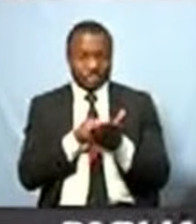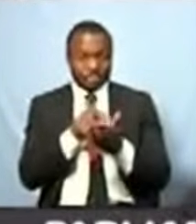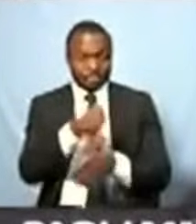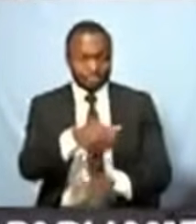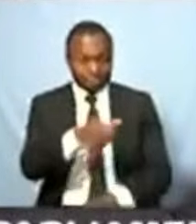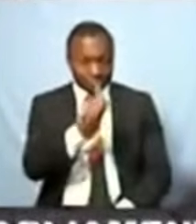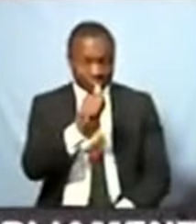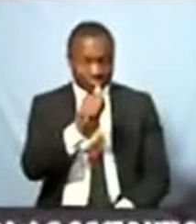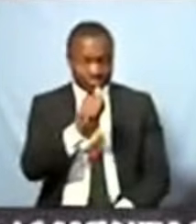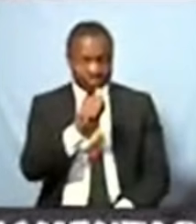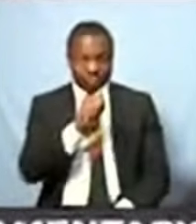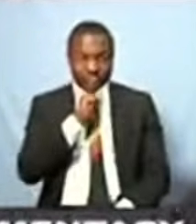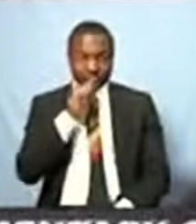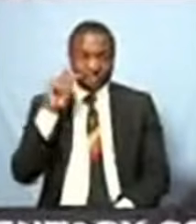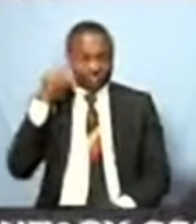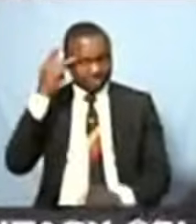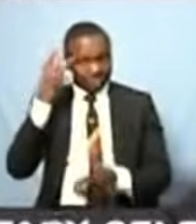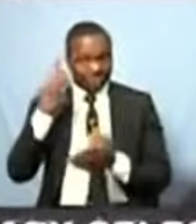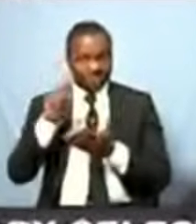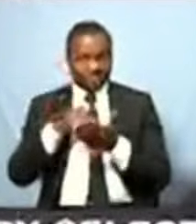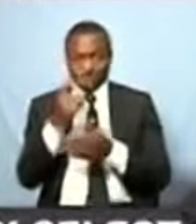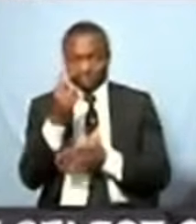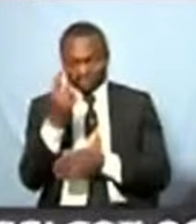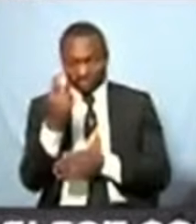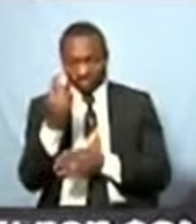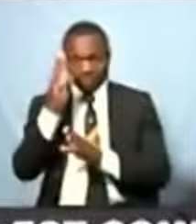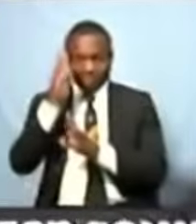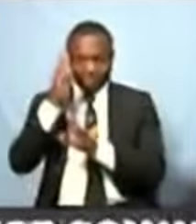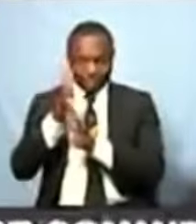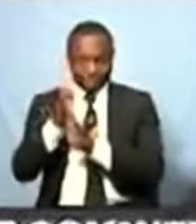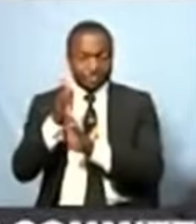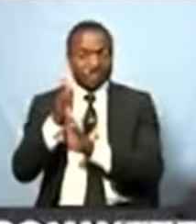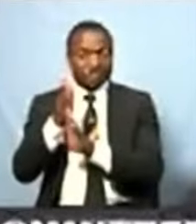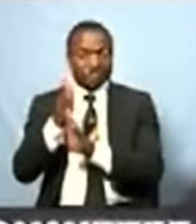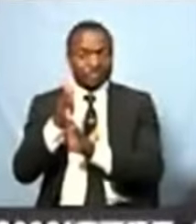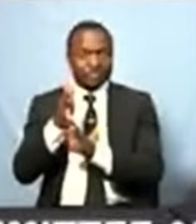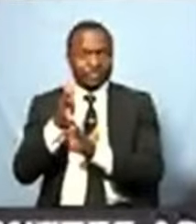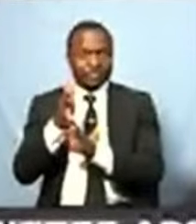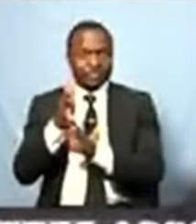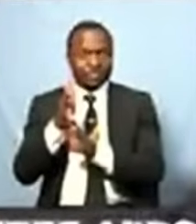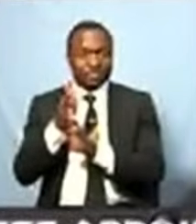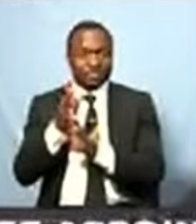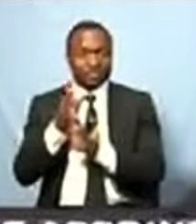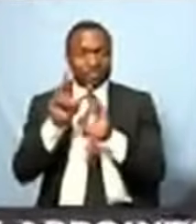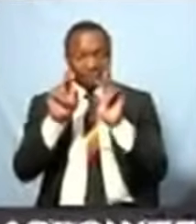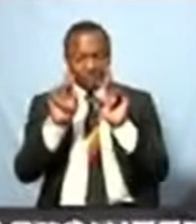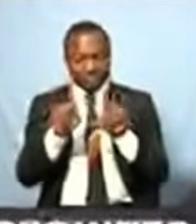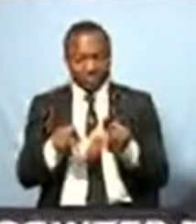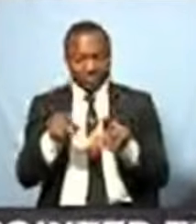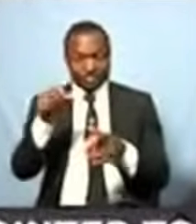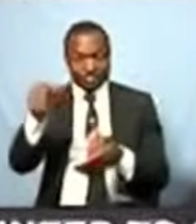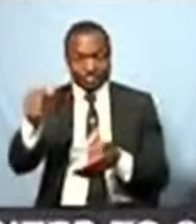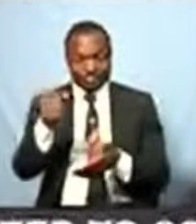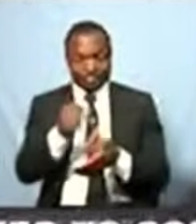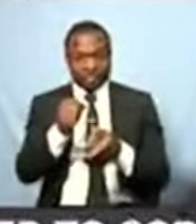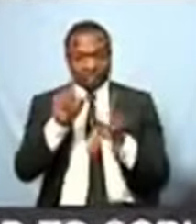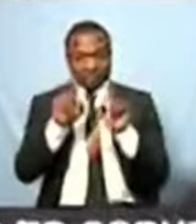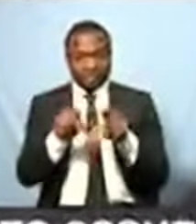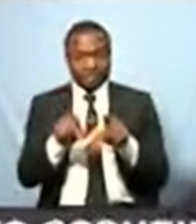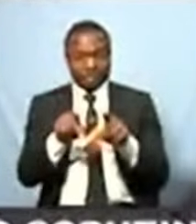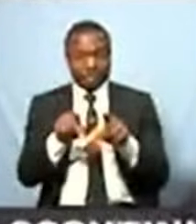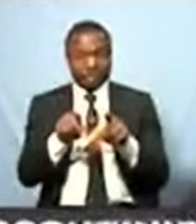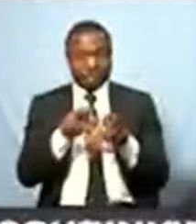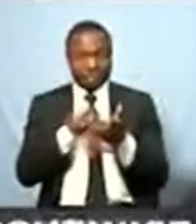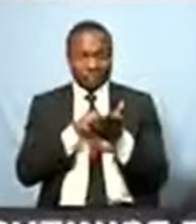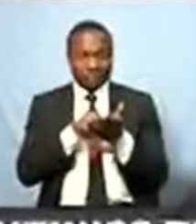themselves, and one looking at a candidate, a nominated candidate who is representing a